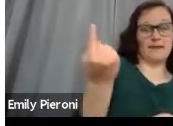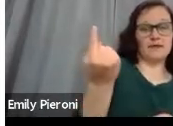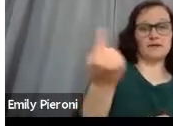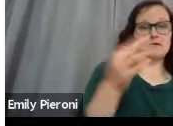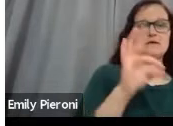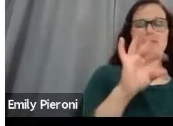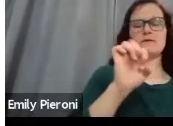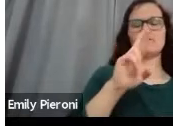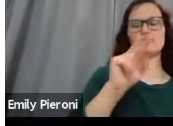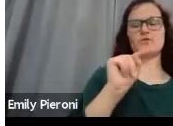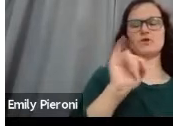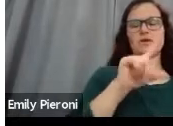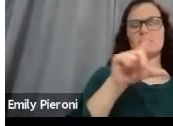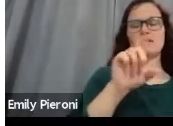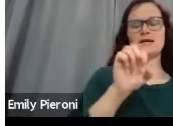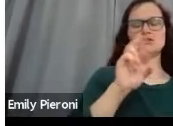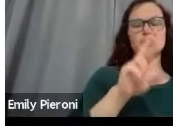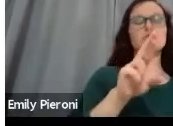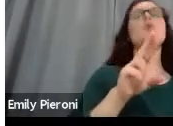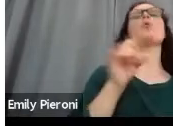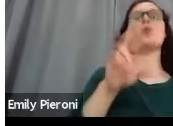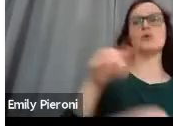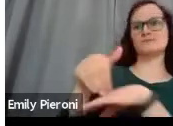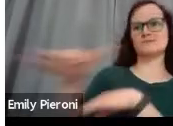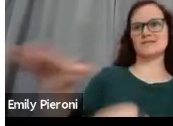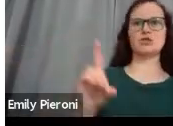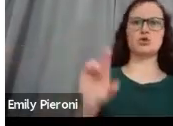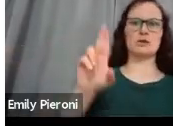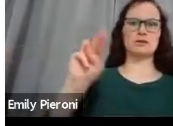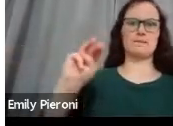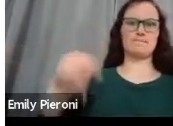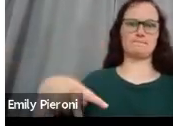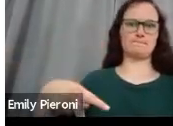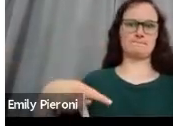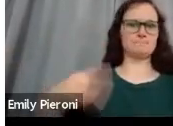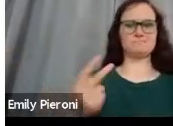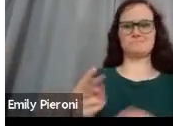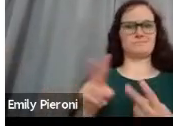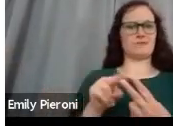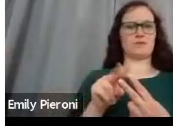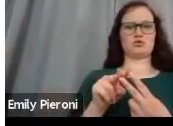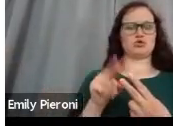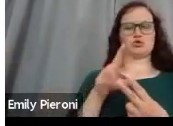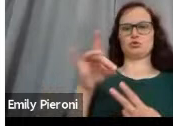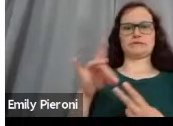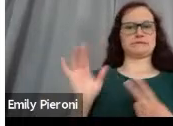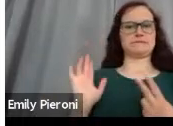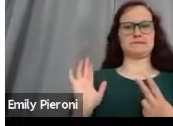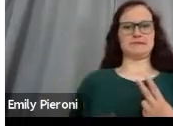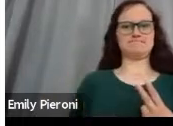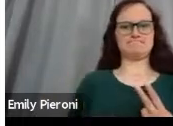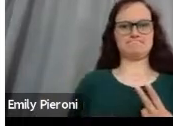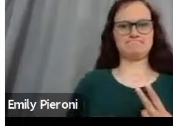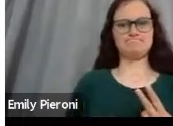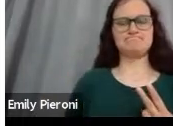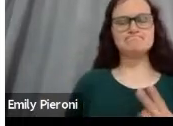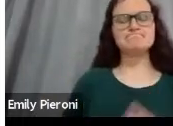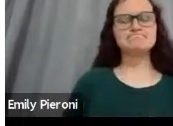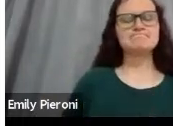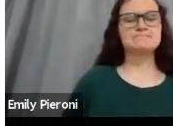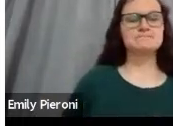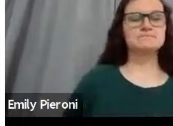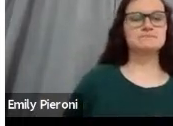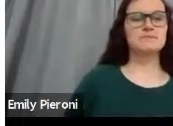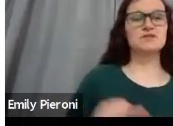incineration, or landfilling. So a lot of municipalities currently landfill a nutrient-rich resource that could be